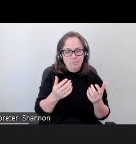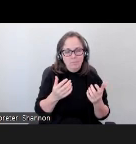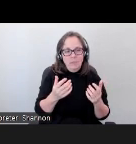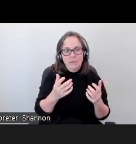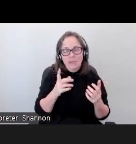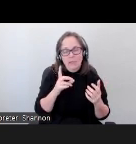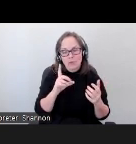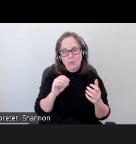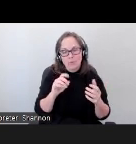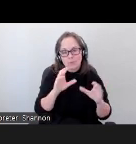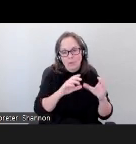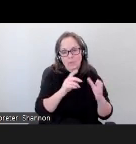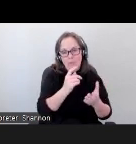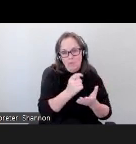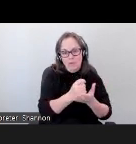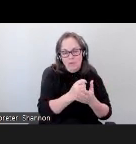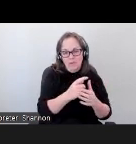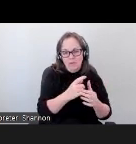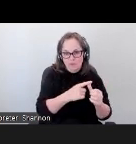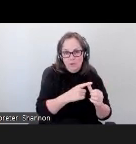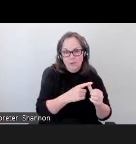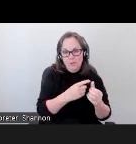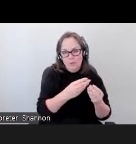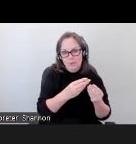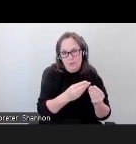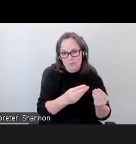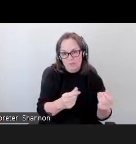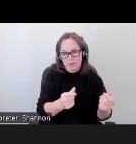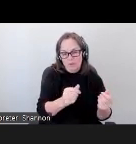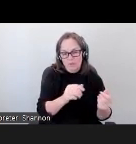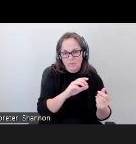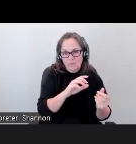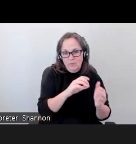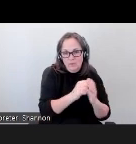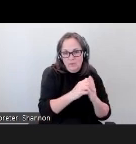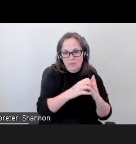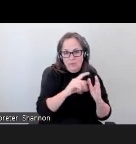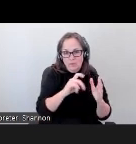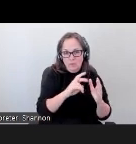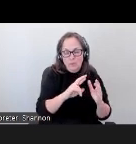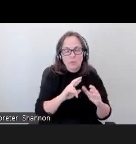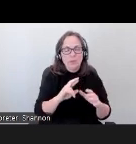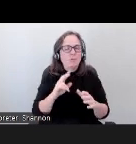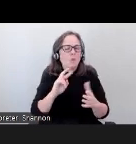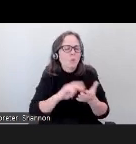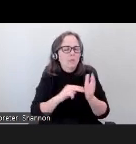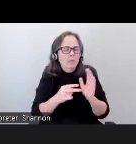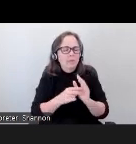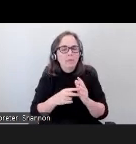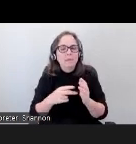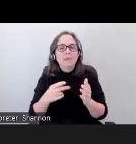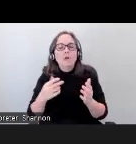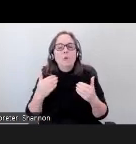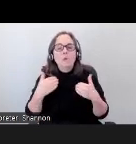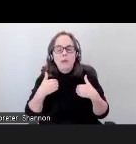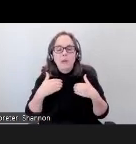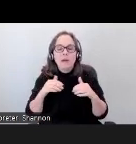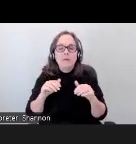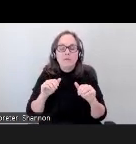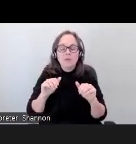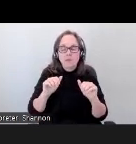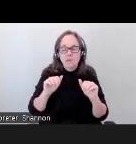disease. So what does this paper tell us? So first thing, there are opportunities for potential